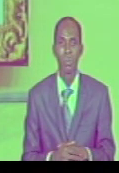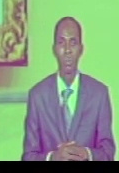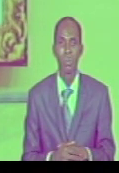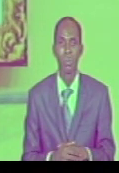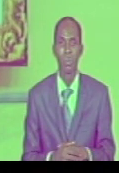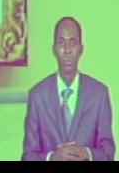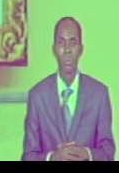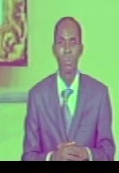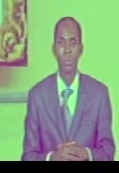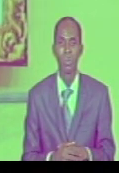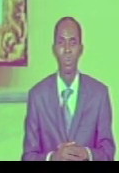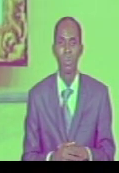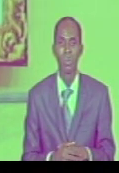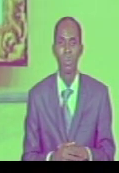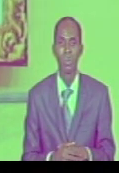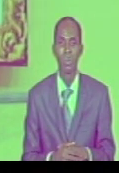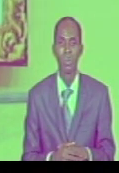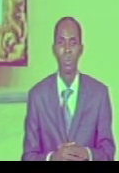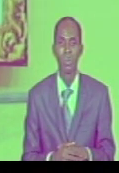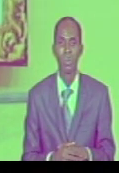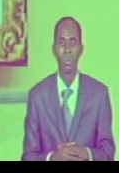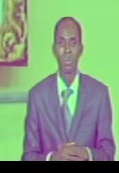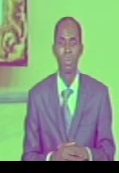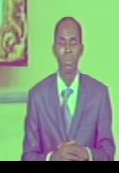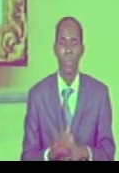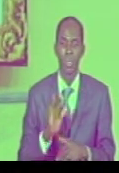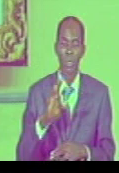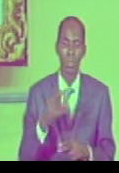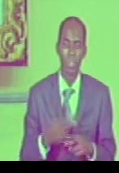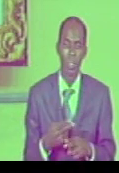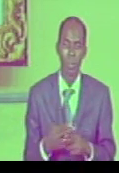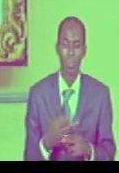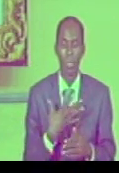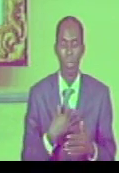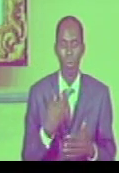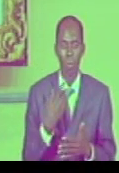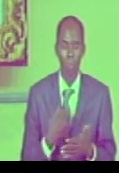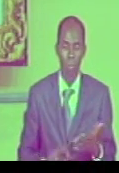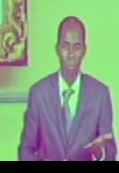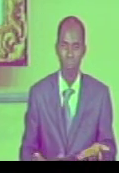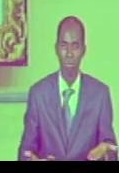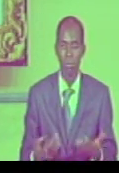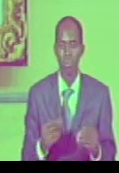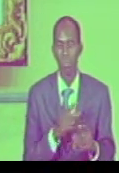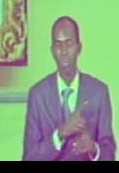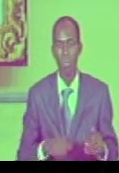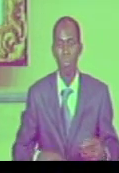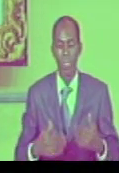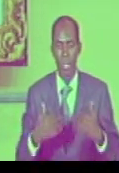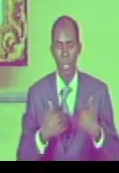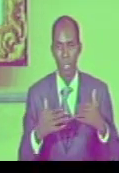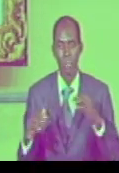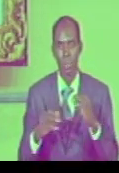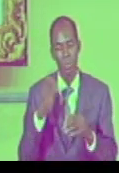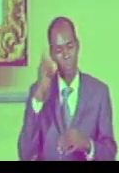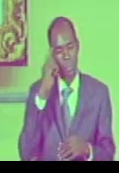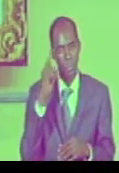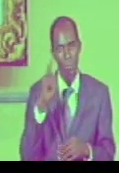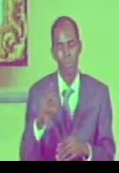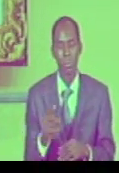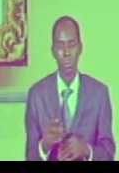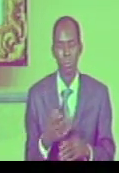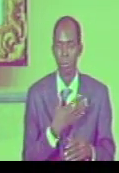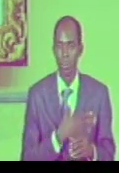Tell us your name and what the Lord has done for you. Very quickly. Go straight to the point.